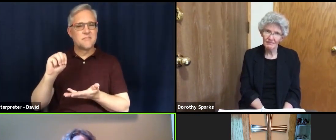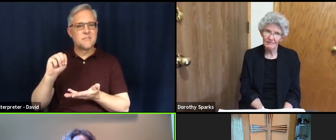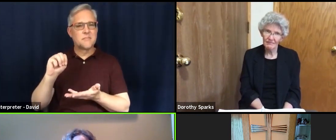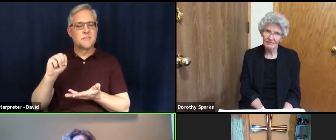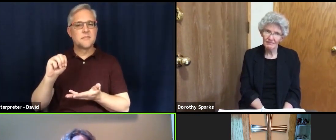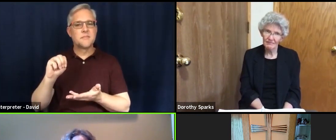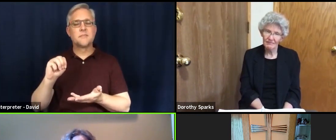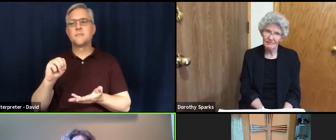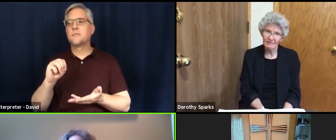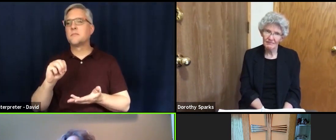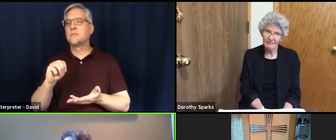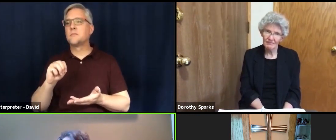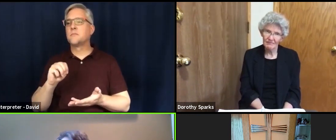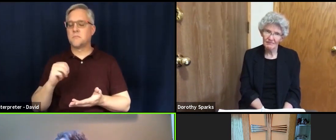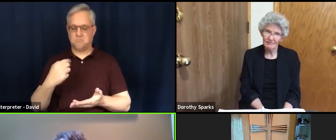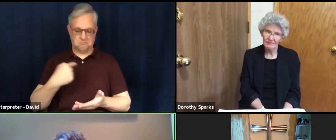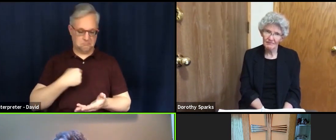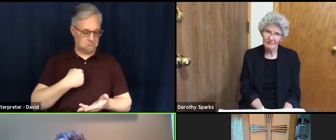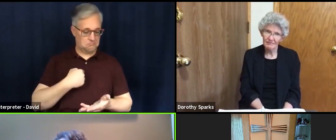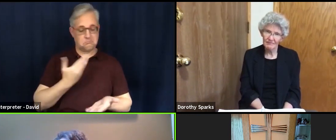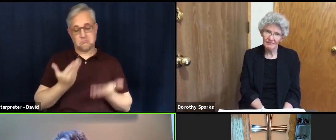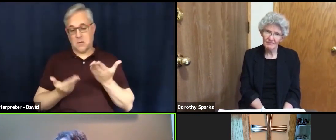another based on their skin color.